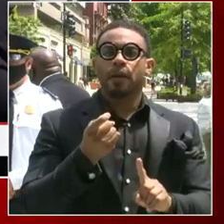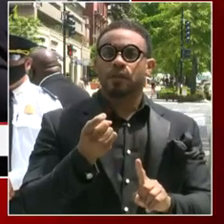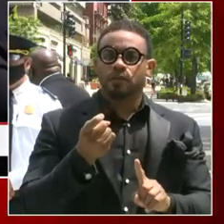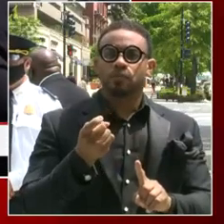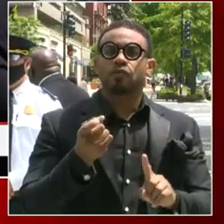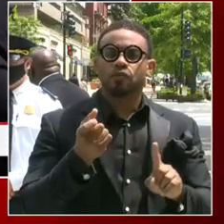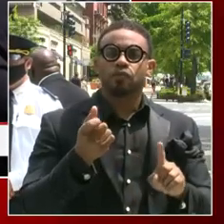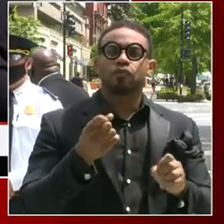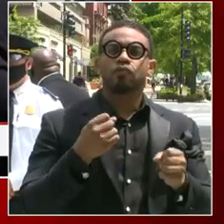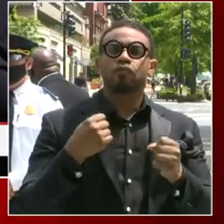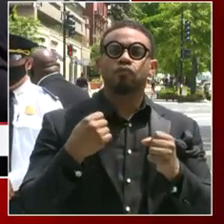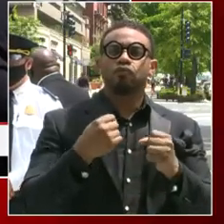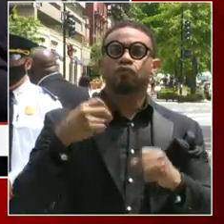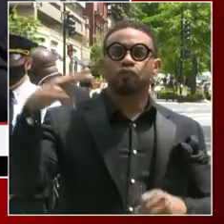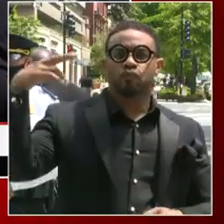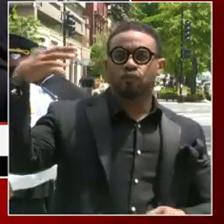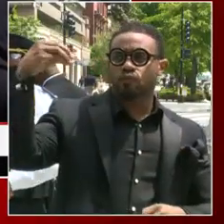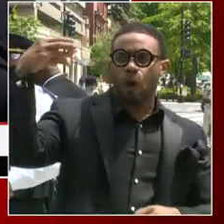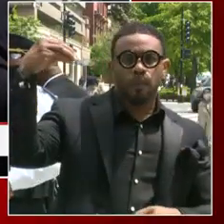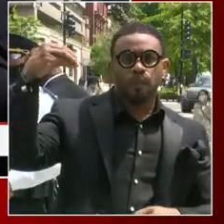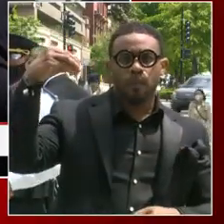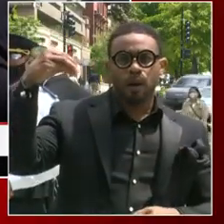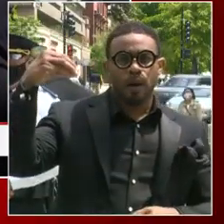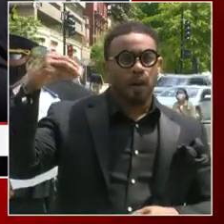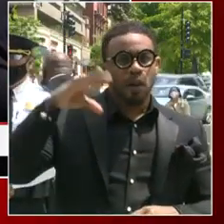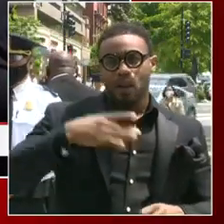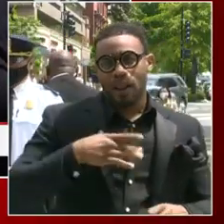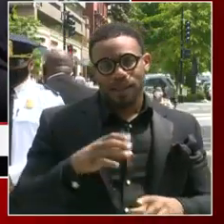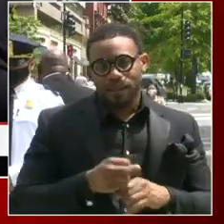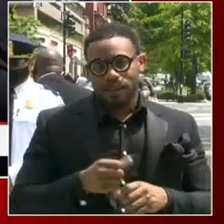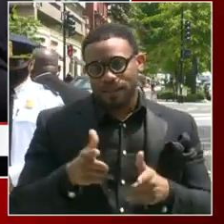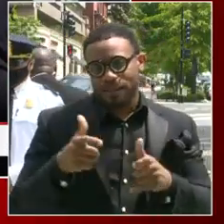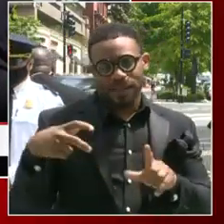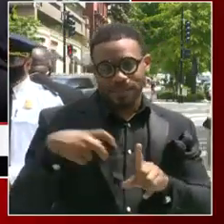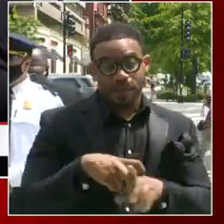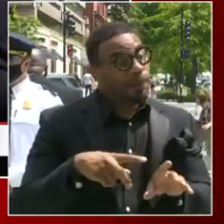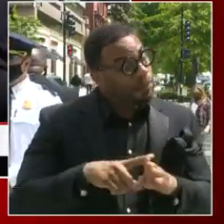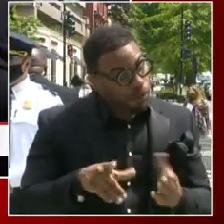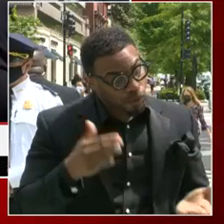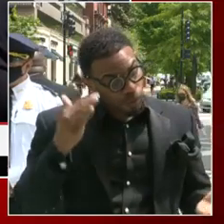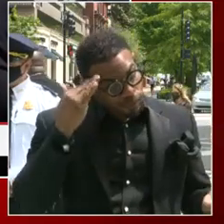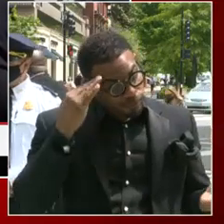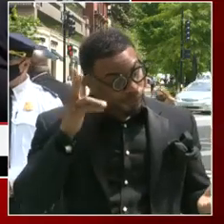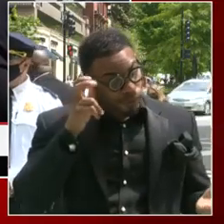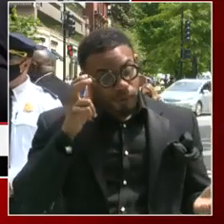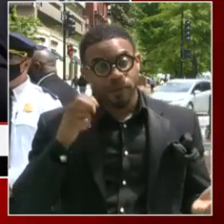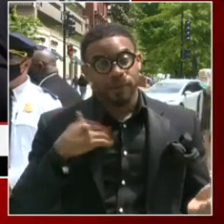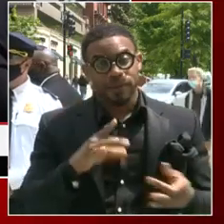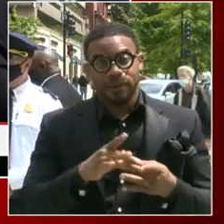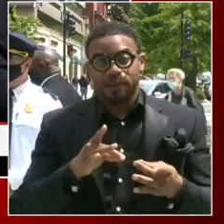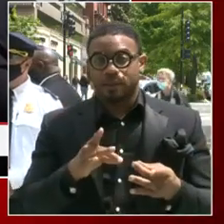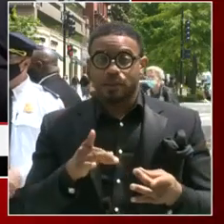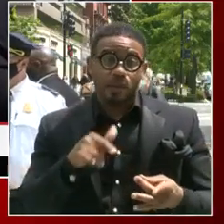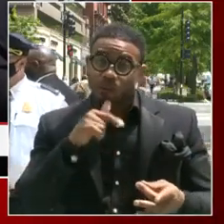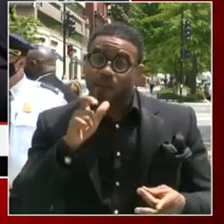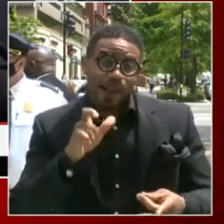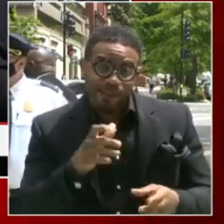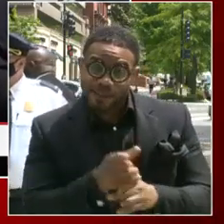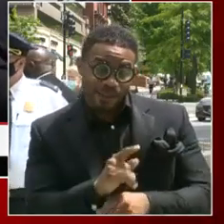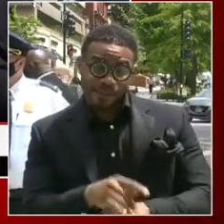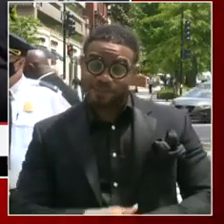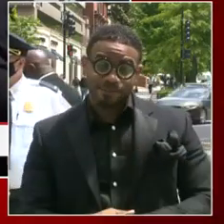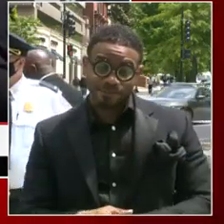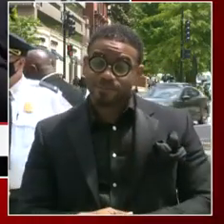traffic enforcement cameras. No one likes to get a speeding ticket, but as you've always heard me say, you don't have to get